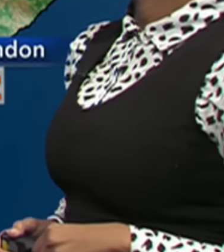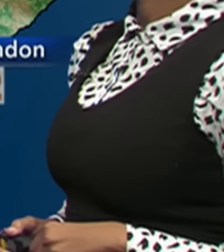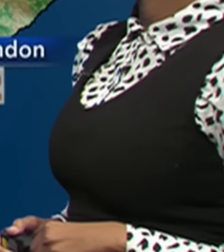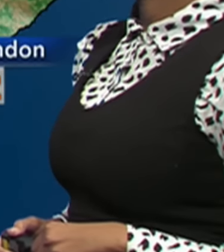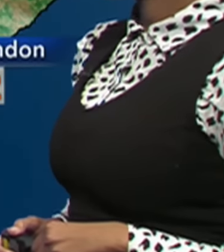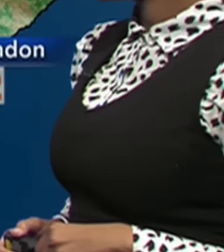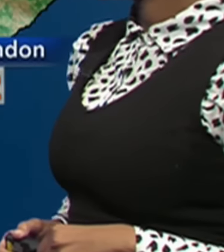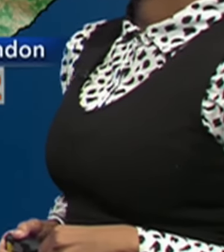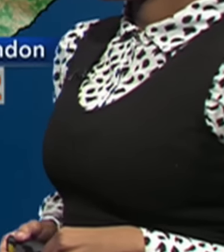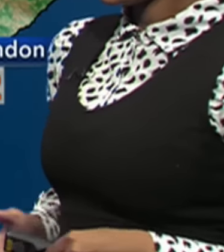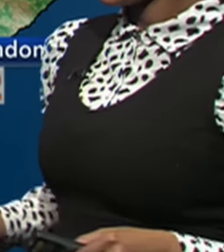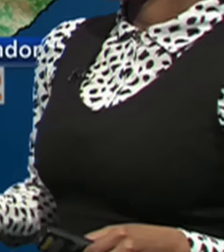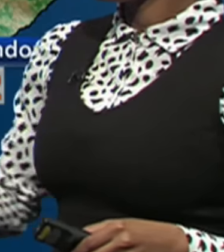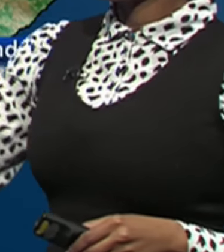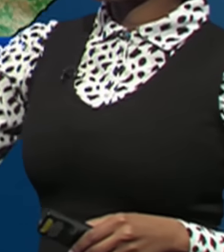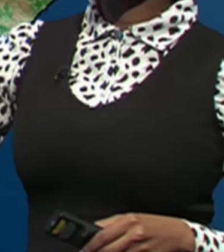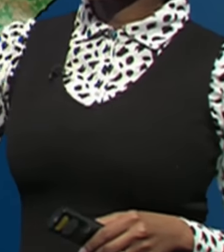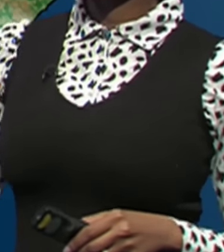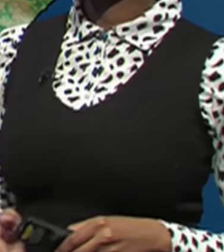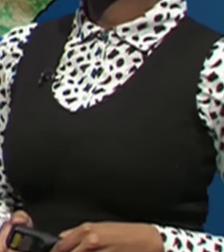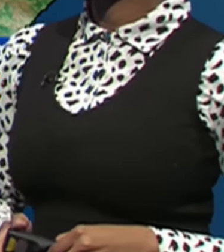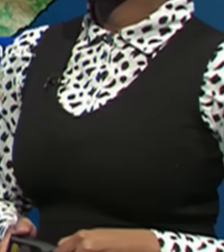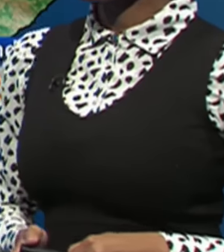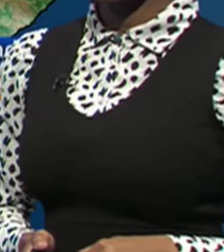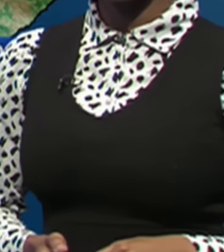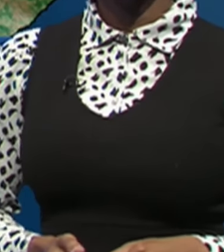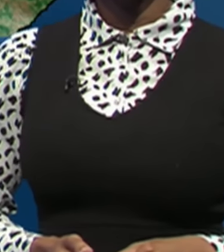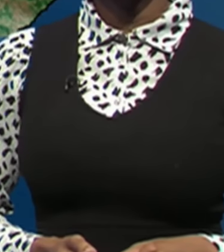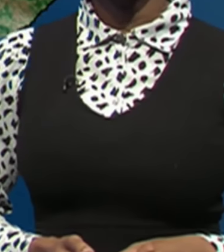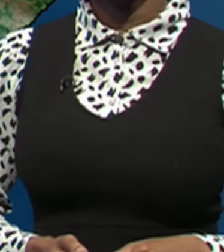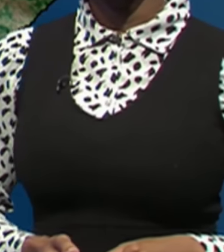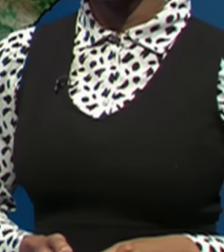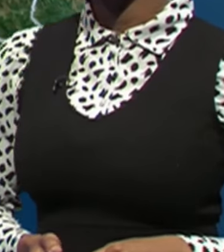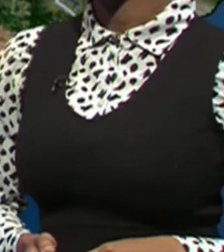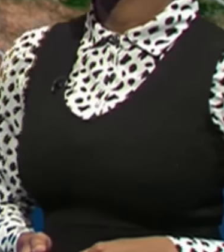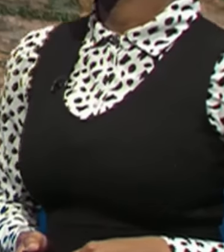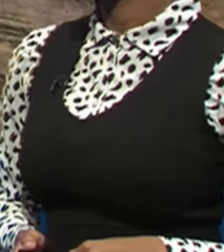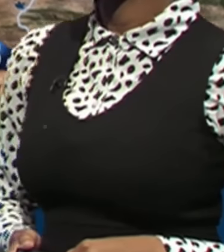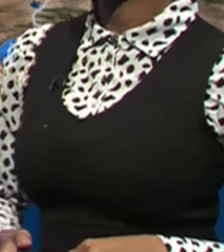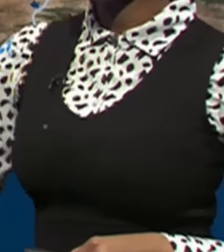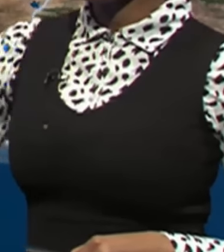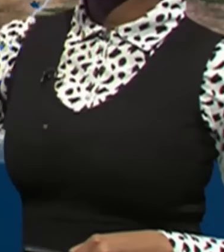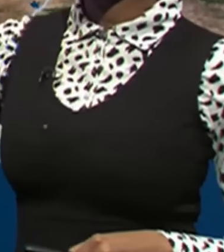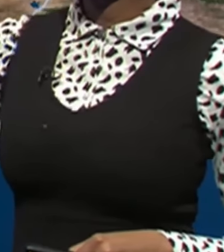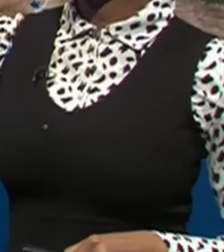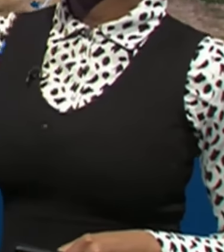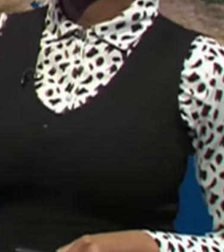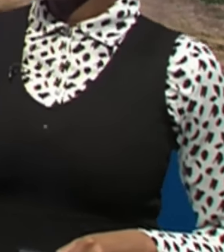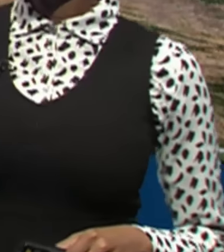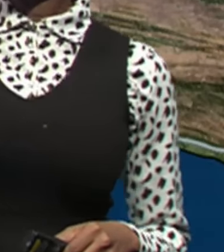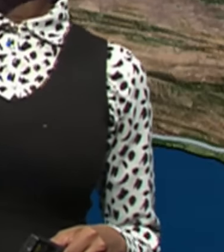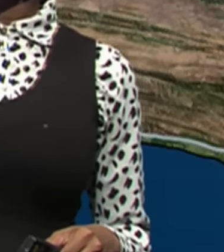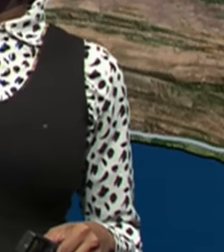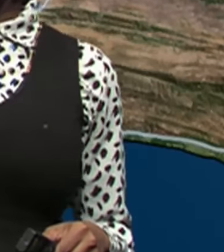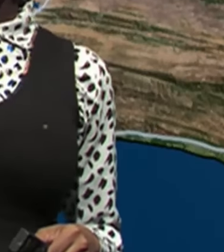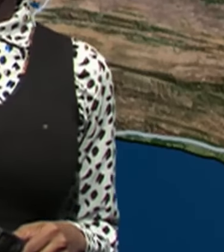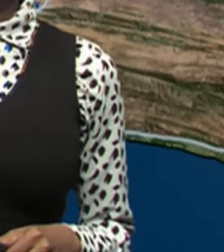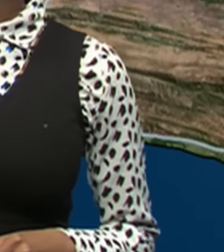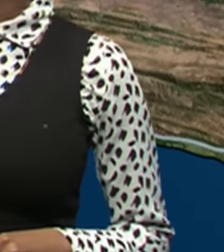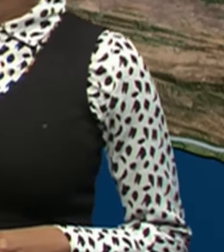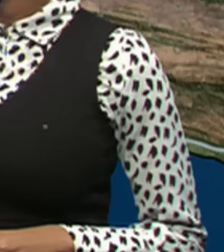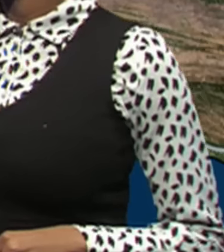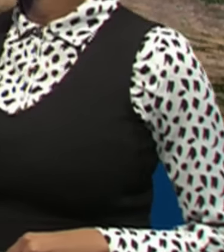go di le 25 Makhanda ka digata di le 14 go ya go di le 23 mo Western Cape bophirima jwa province